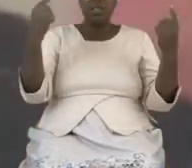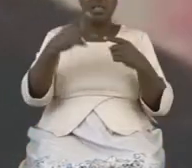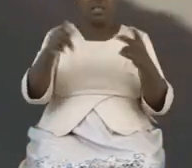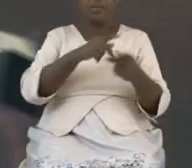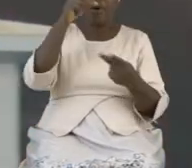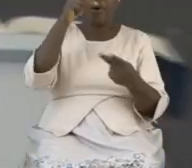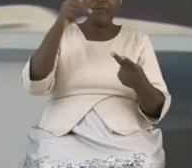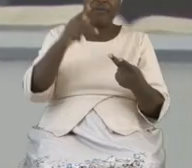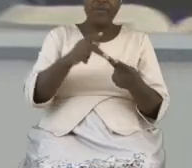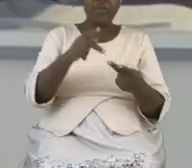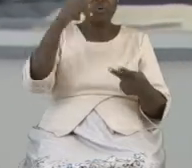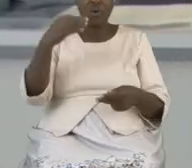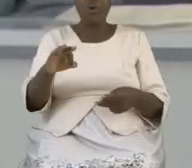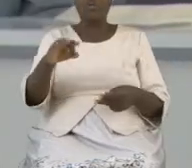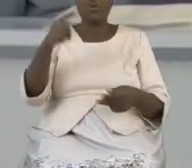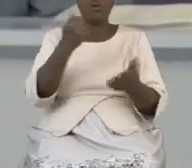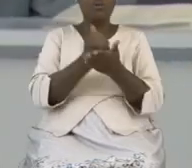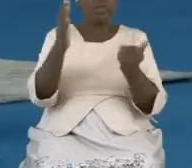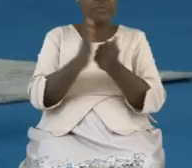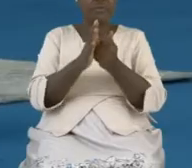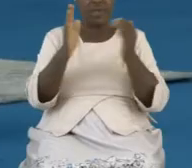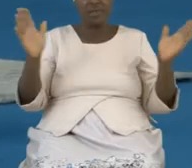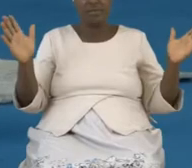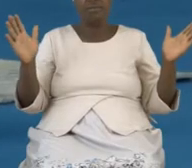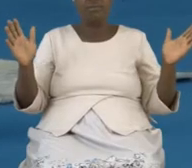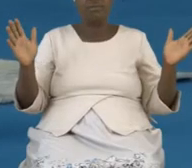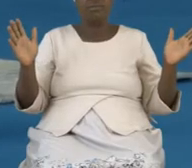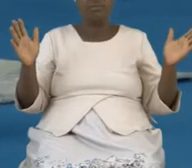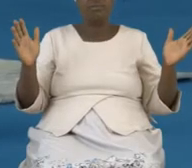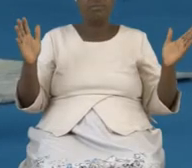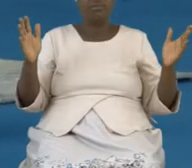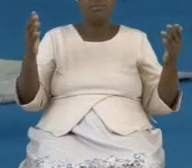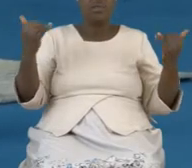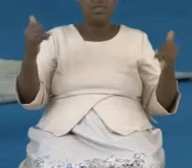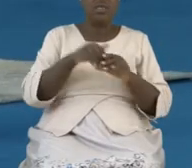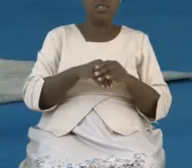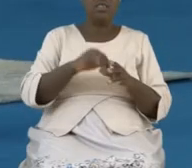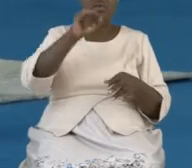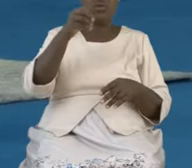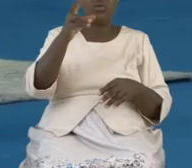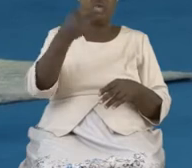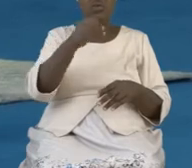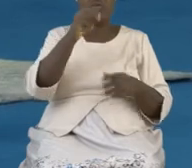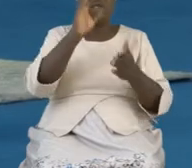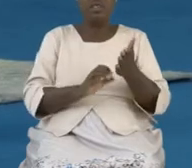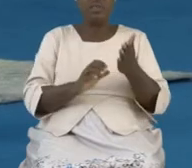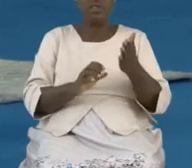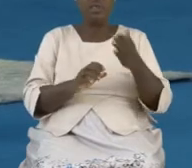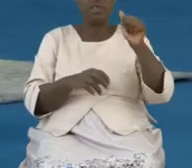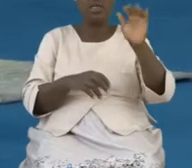of the crucified. Look at John chapter 19, verse